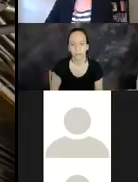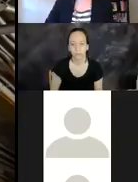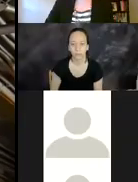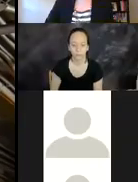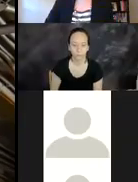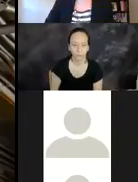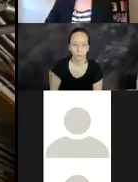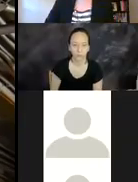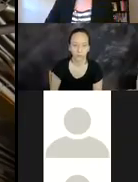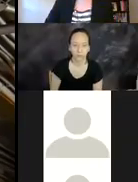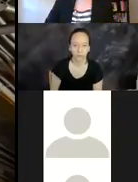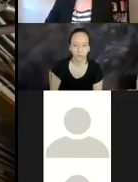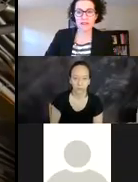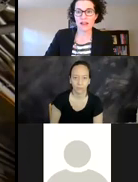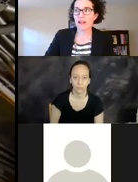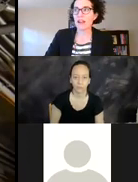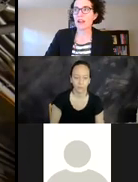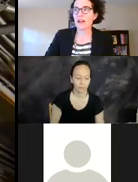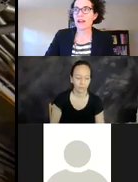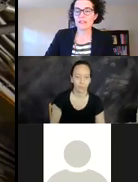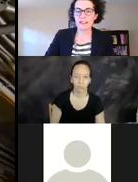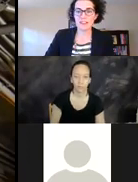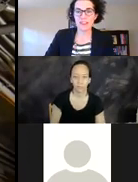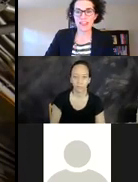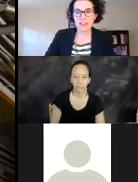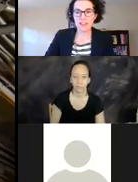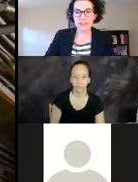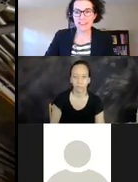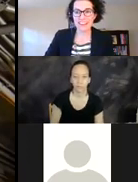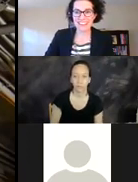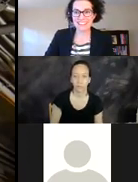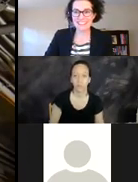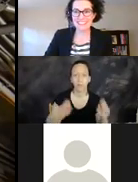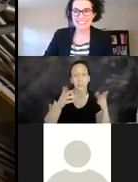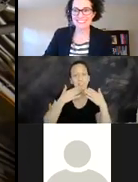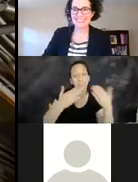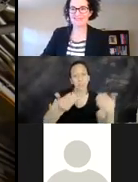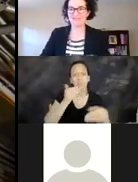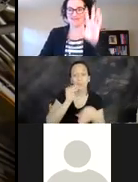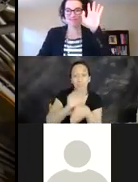Right all. Thank you and good night.